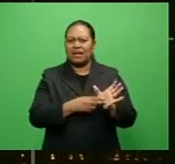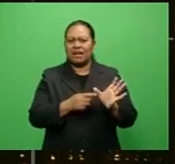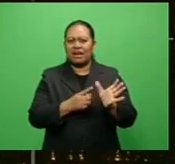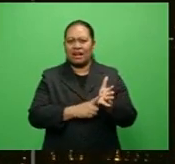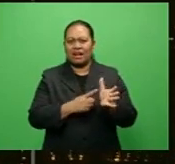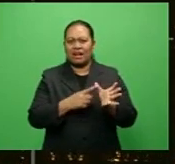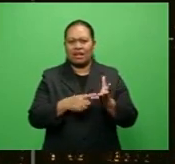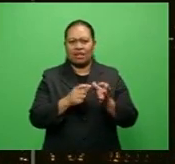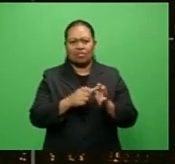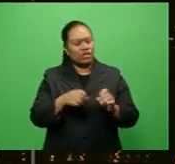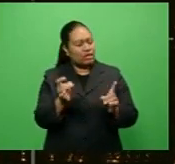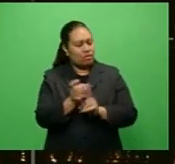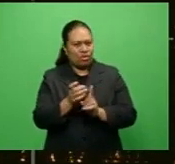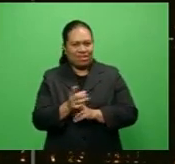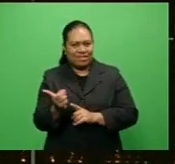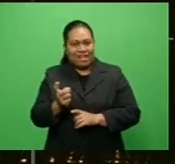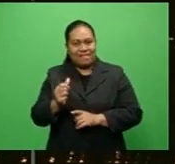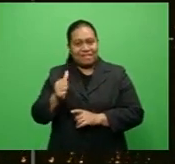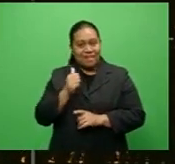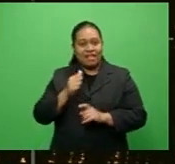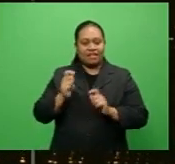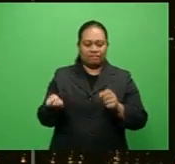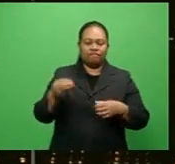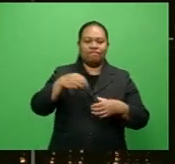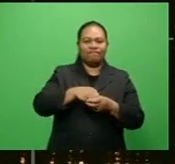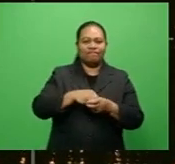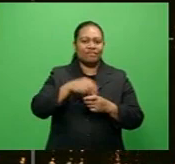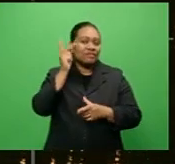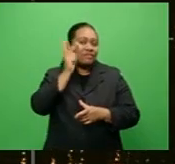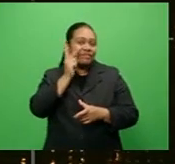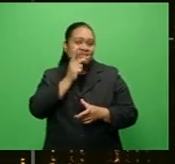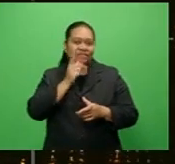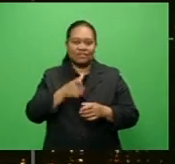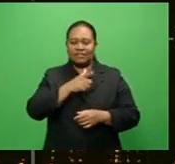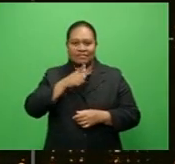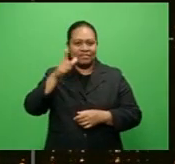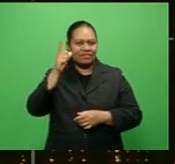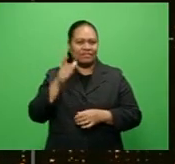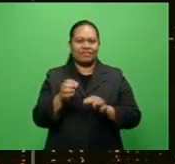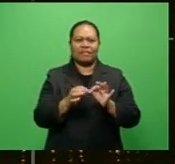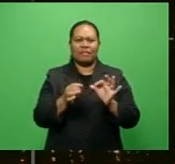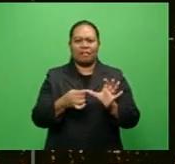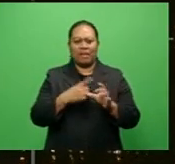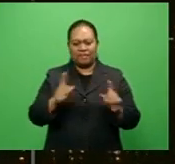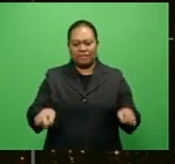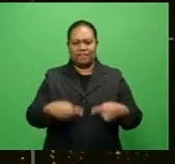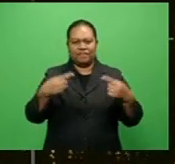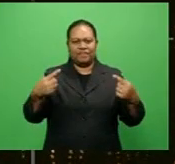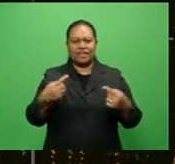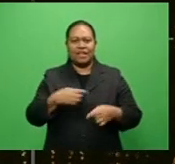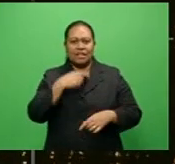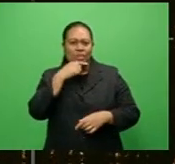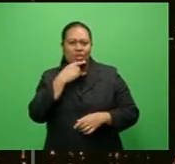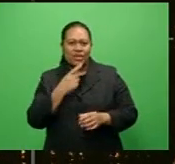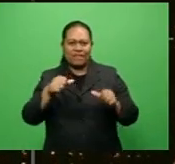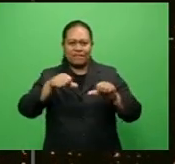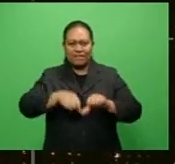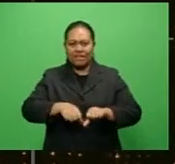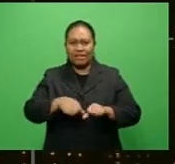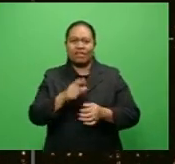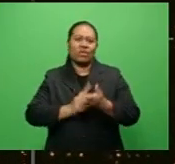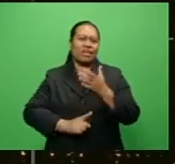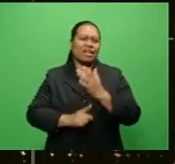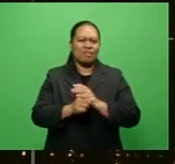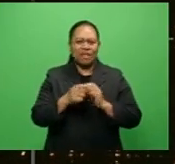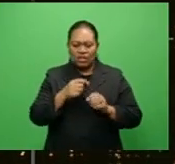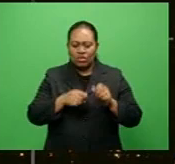playing an instrumental role in the Vodafone Premier League match against Ba yesterday. Nalambu had failed to capitalise on his scoring opportunities